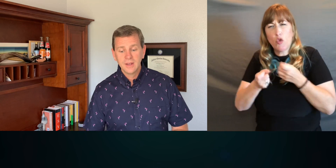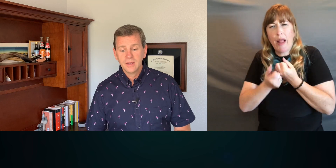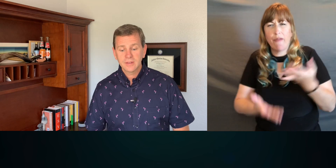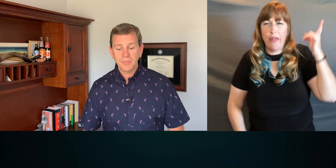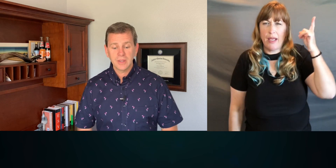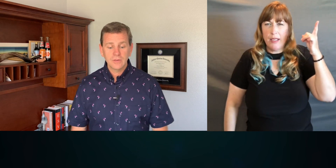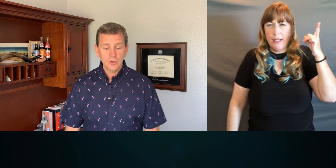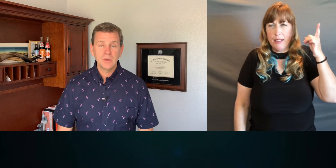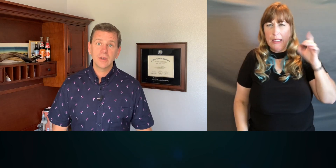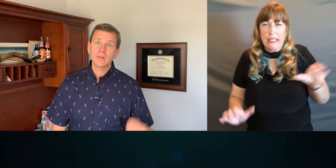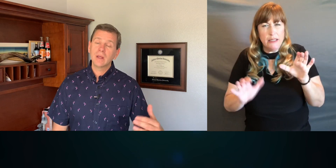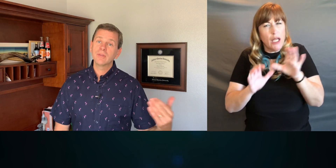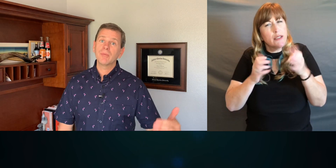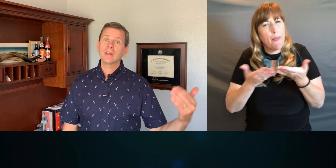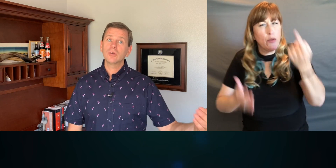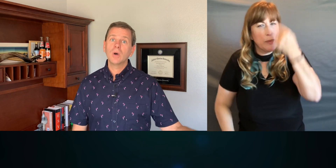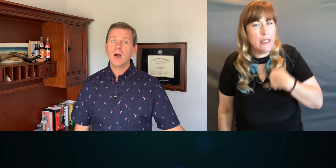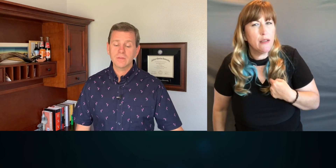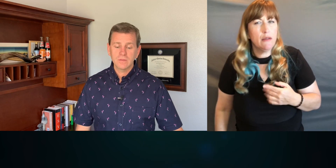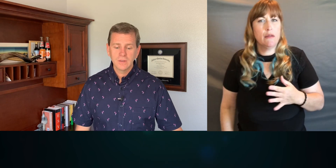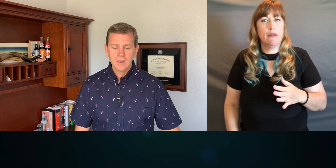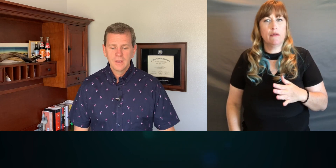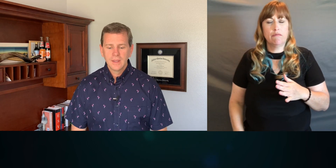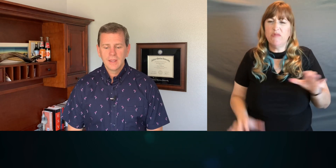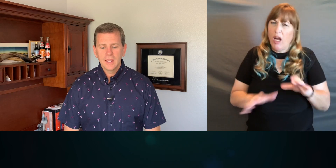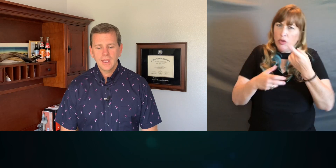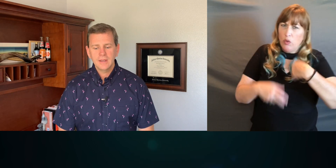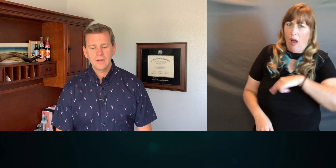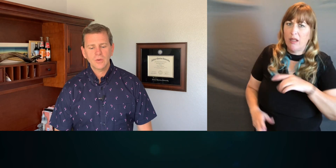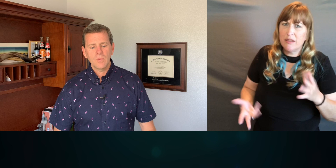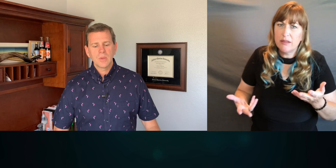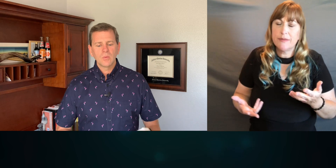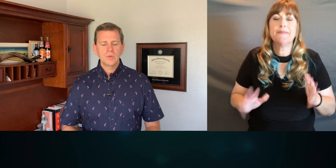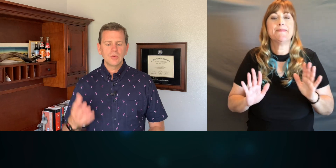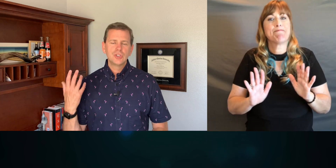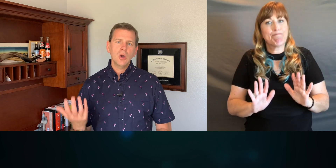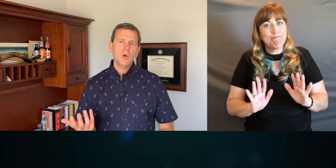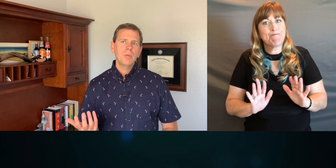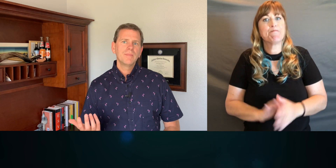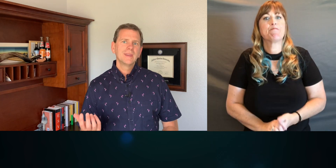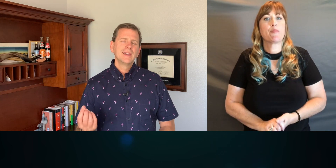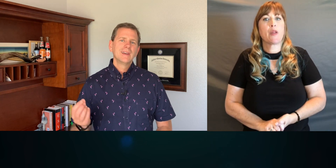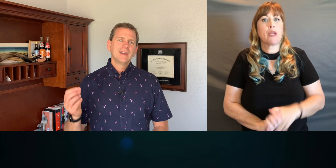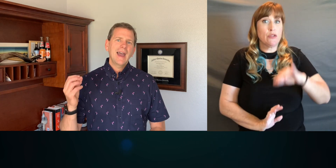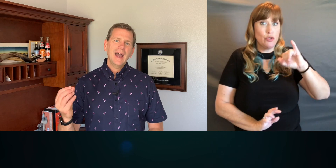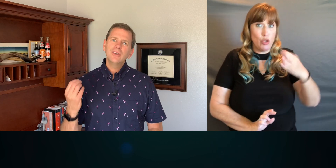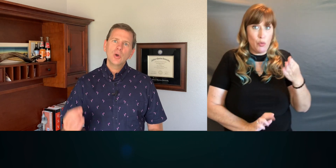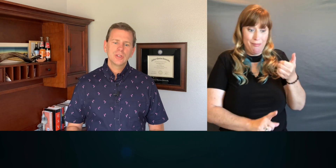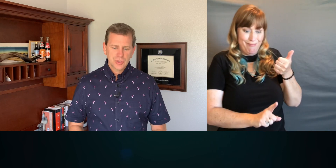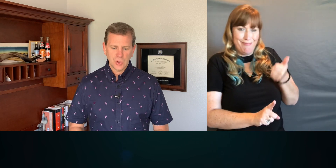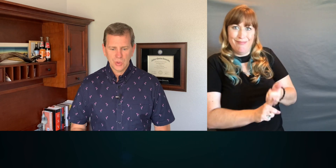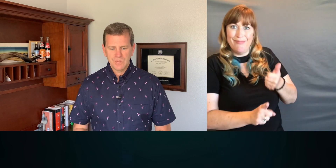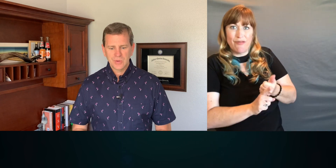done something to me or has done something to us. And so, you know, Job had